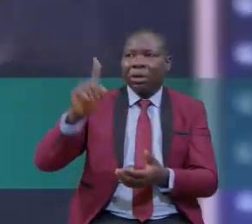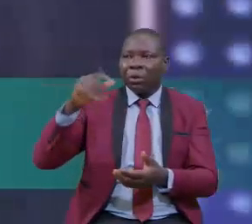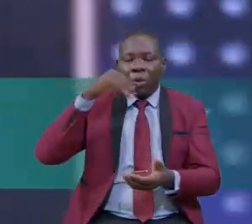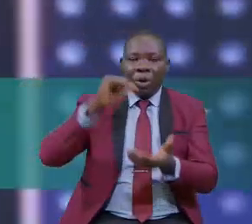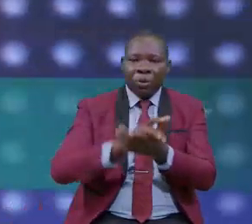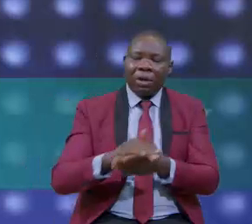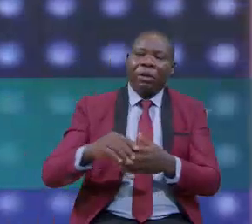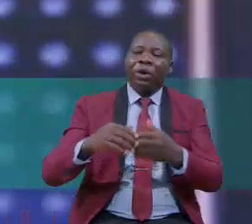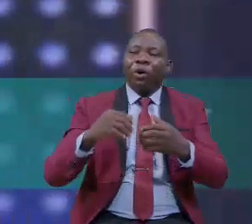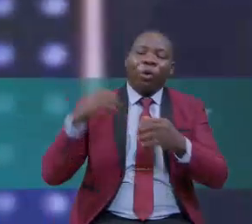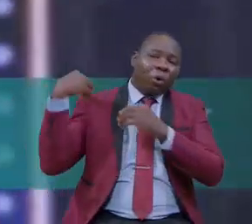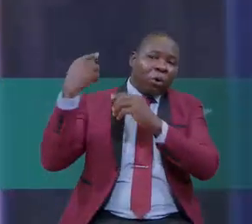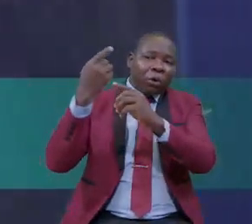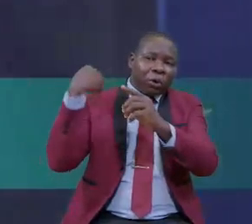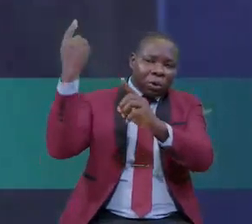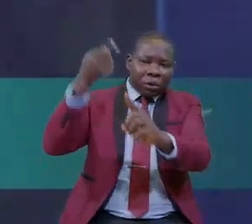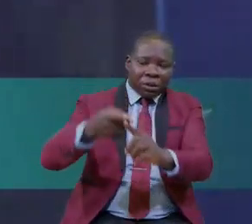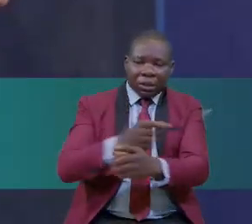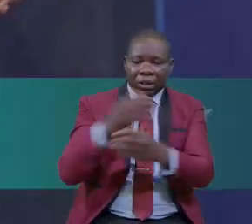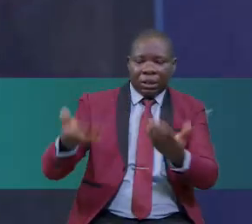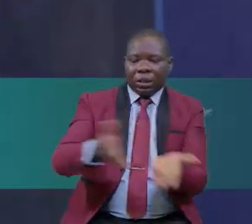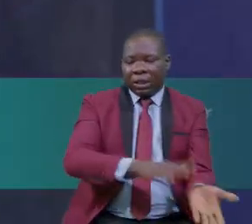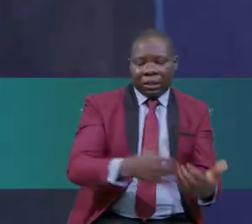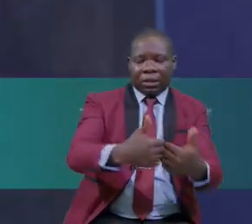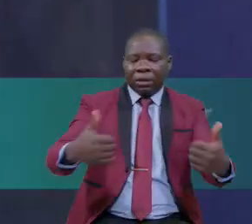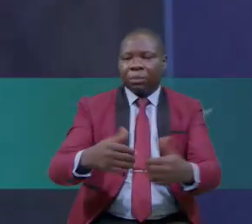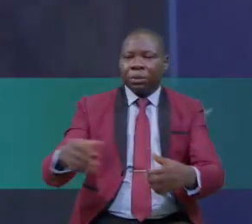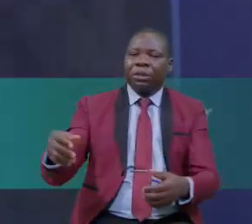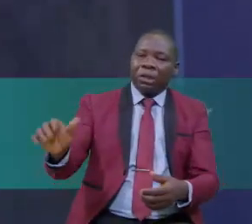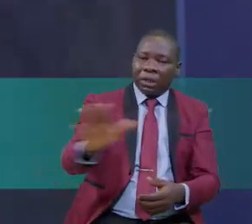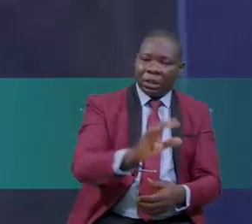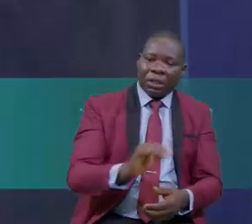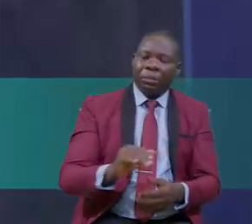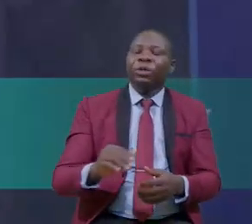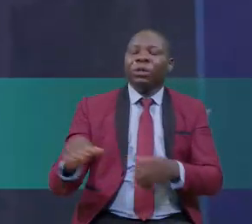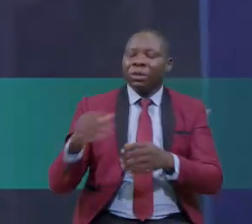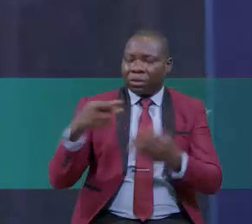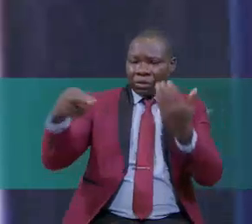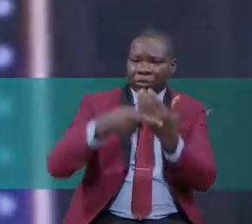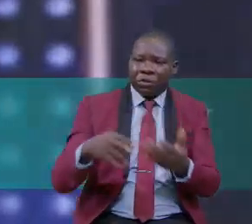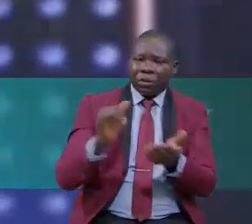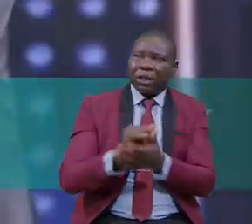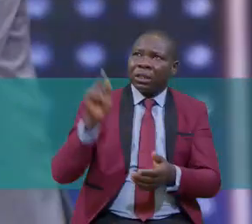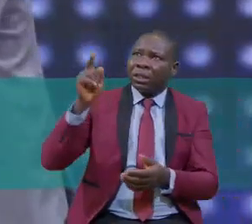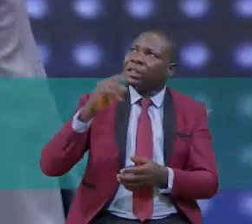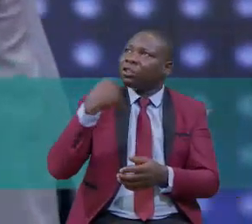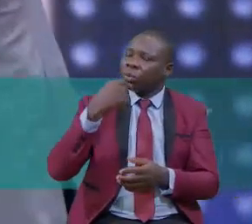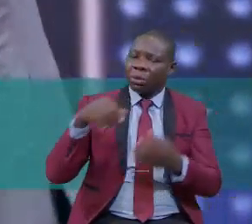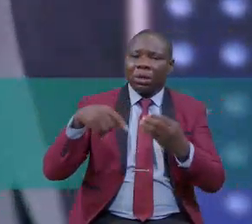evangelism going into all the world and preach the gospel to every creature. Occupy until I come. Restore that. He spoke